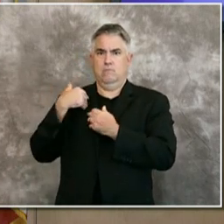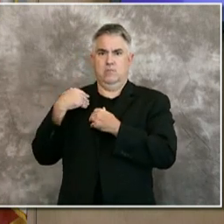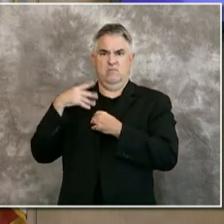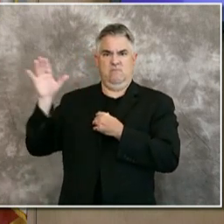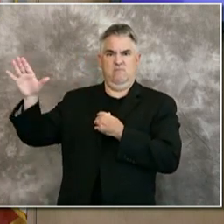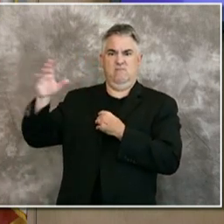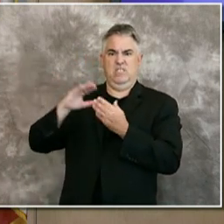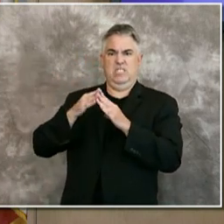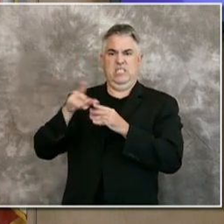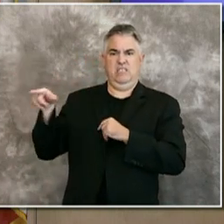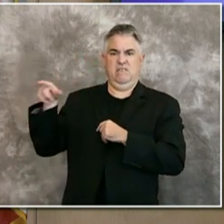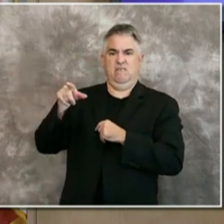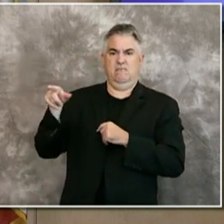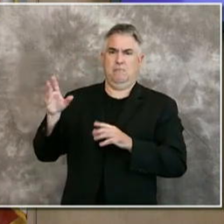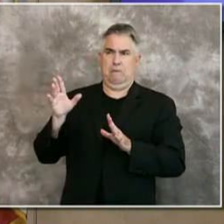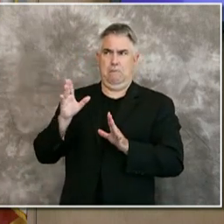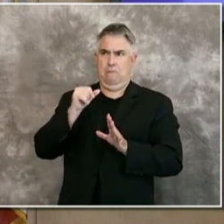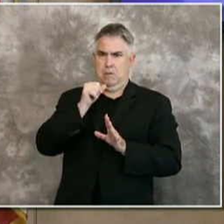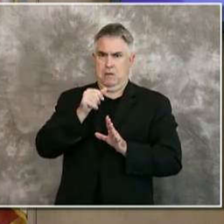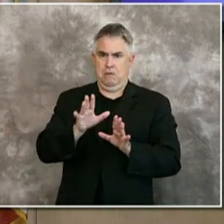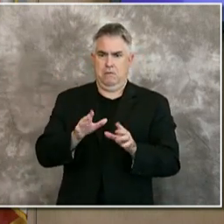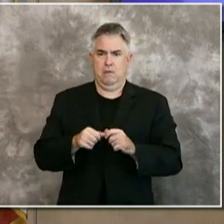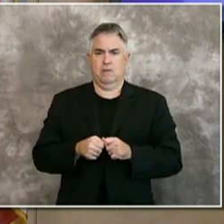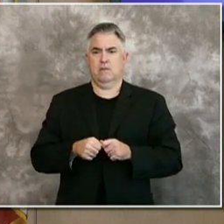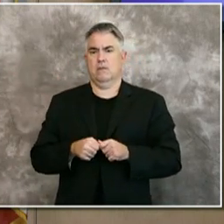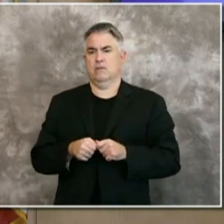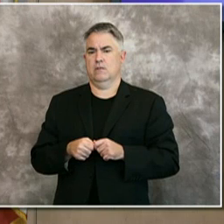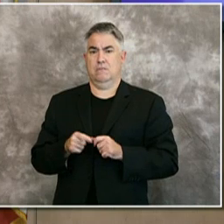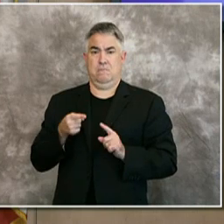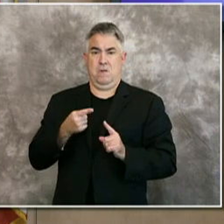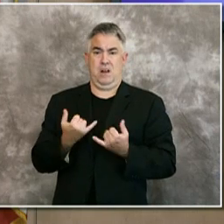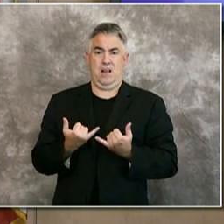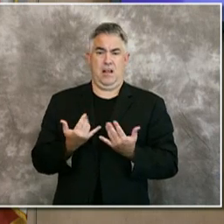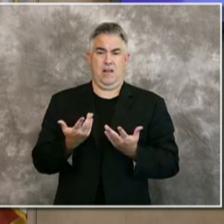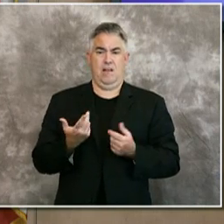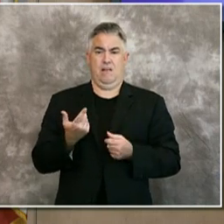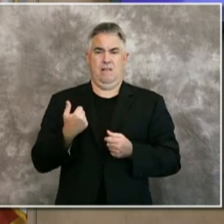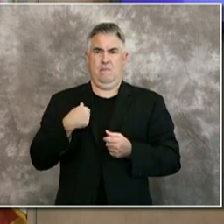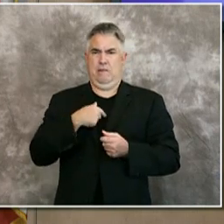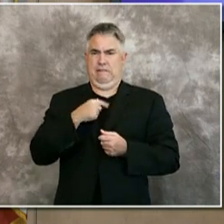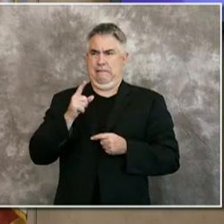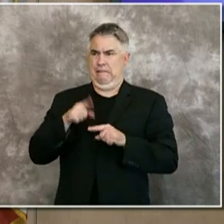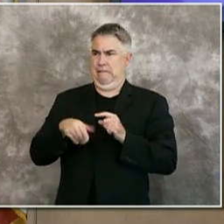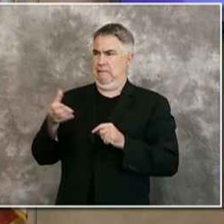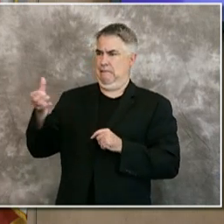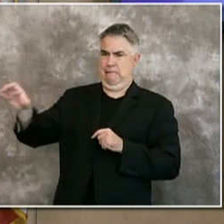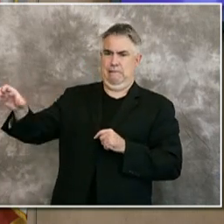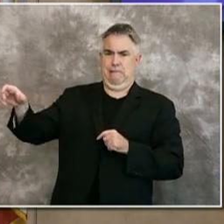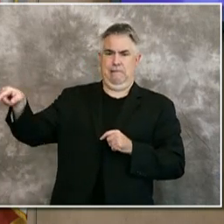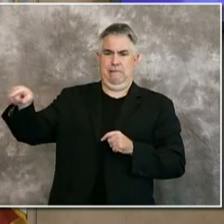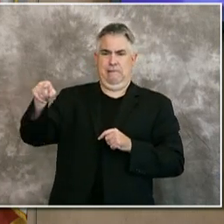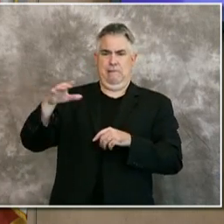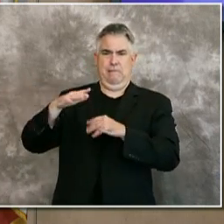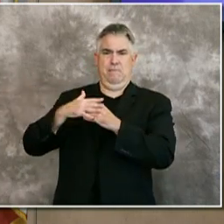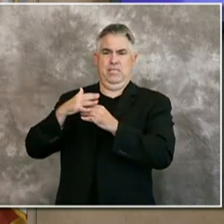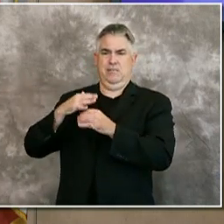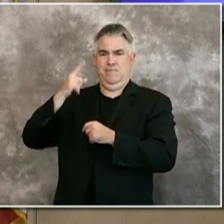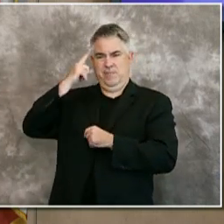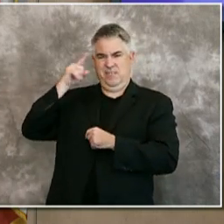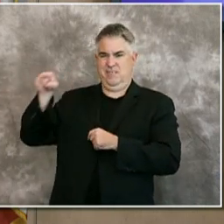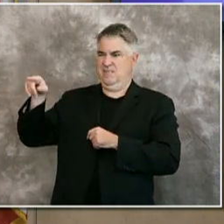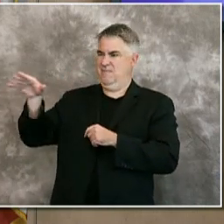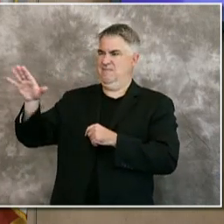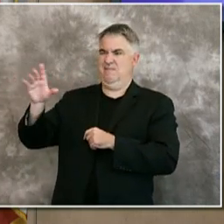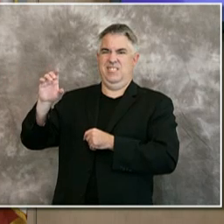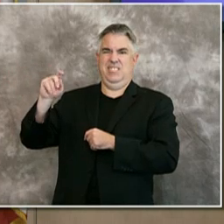point, the state has not forced a mandate to close beaches. I think they've left it up to the local jurisdiction. As I said, in San